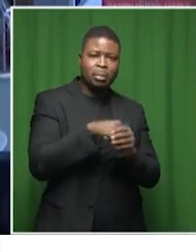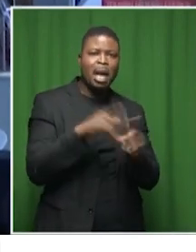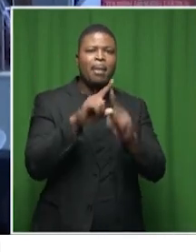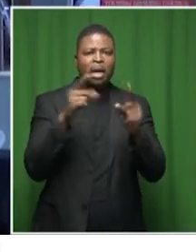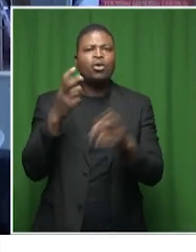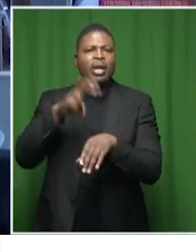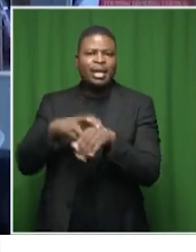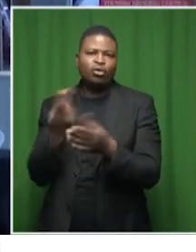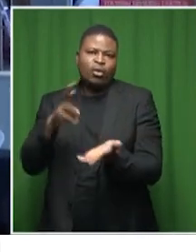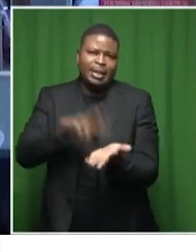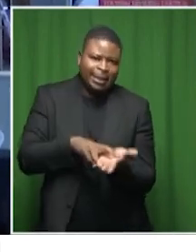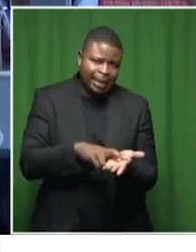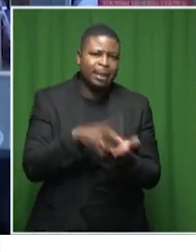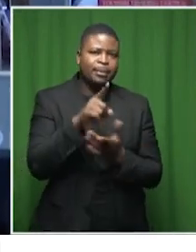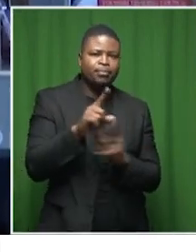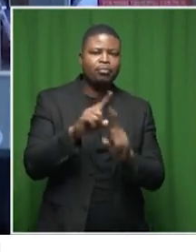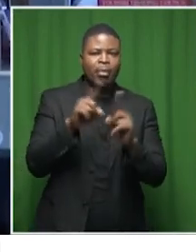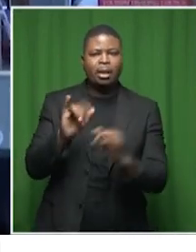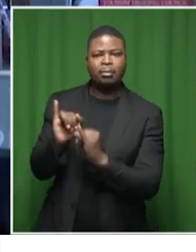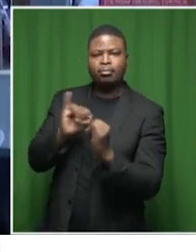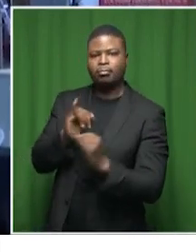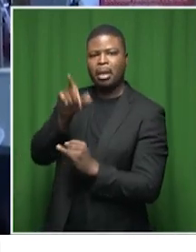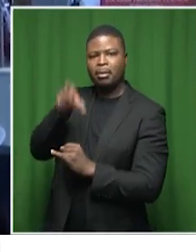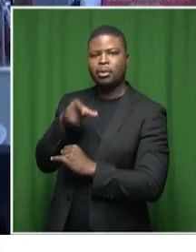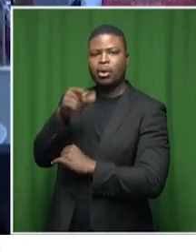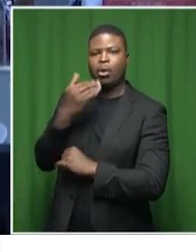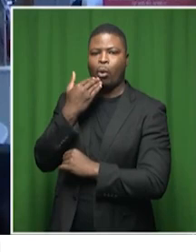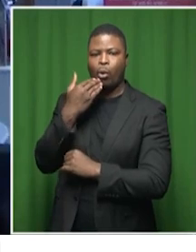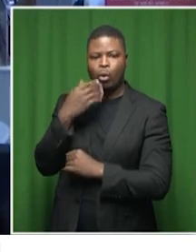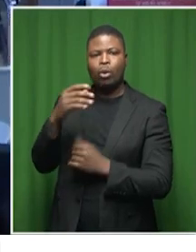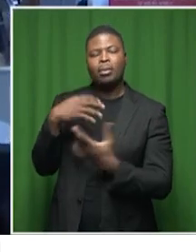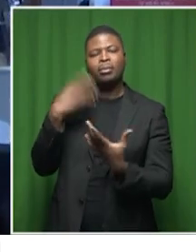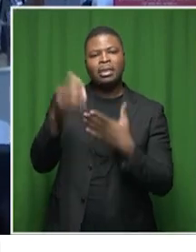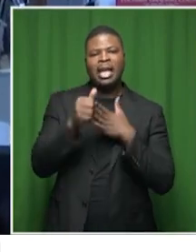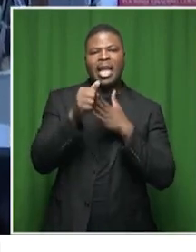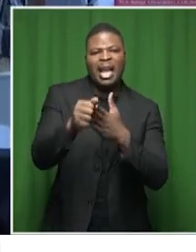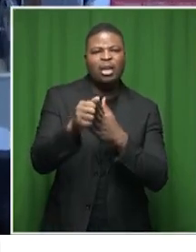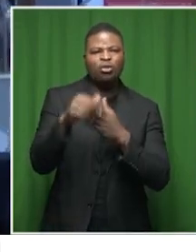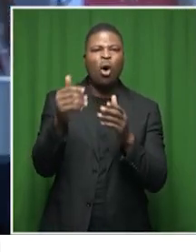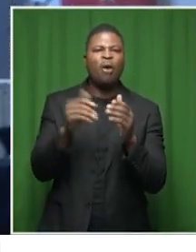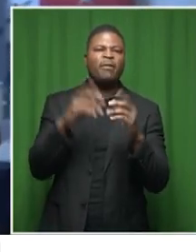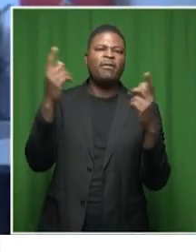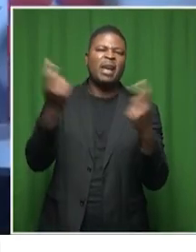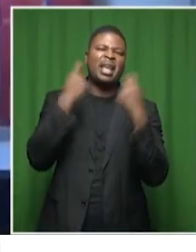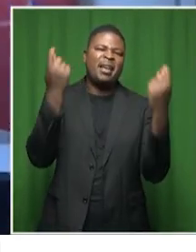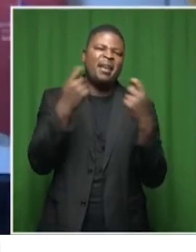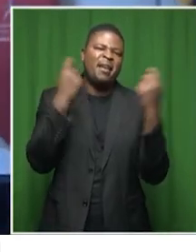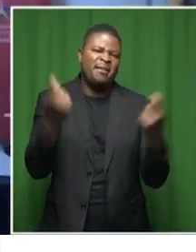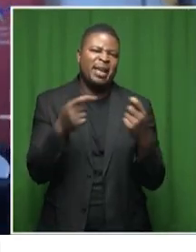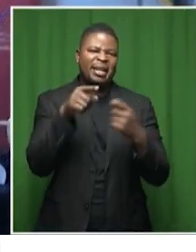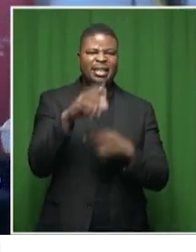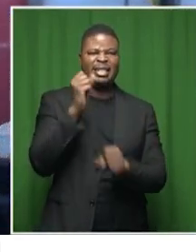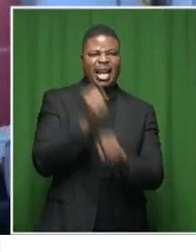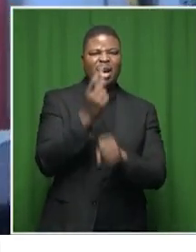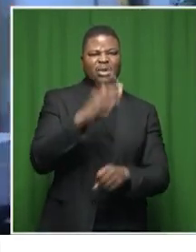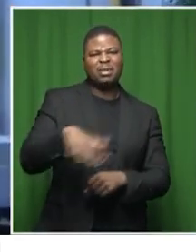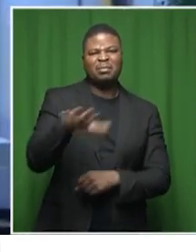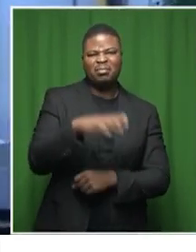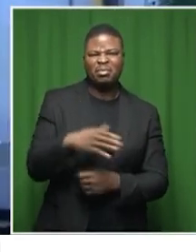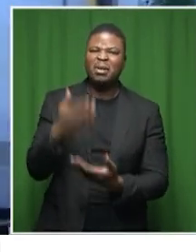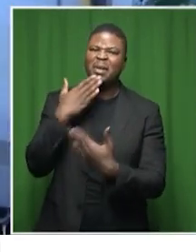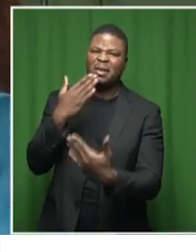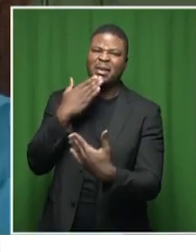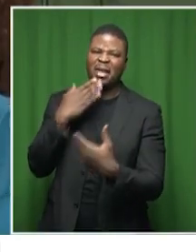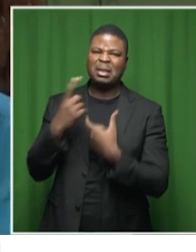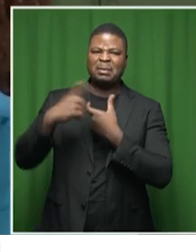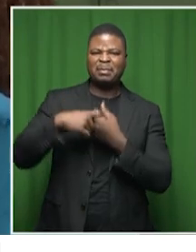that as I speak to my first guest, Nonnie Kubheka, who's the head of Conventions and Events Bureau at Gauteng Tourism. Nice to see you, Nonnie. Thanks so much for chatting to us this